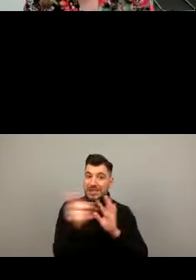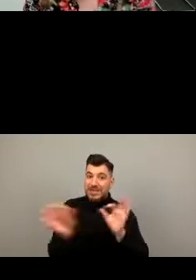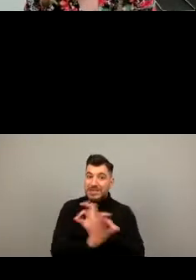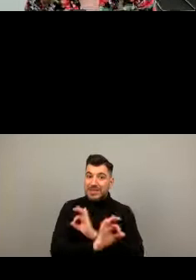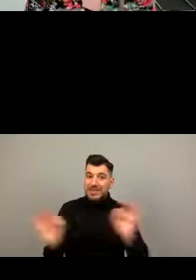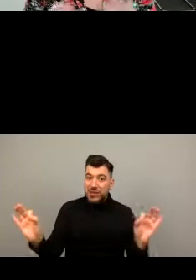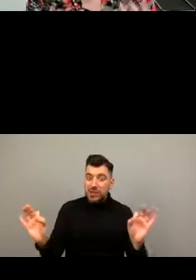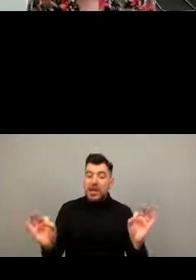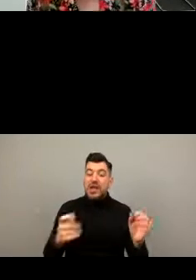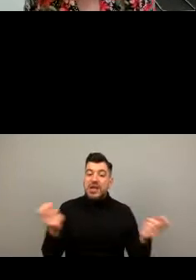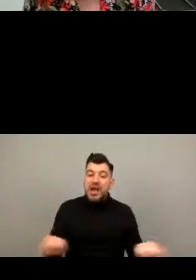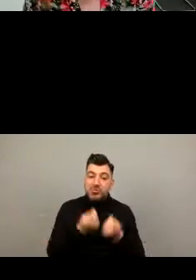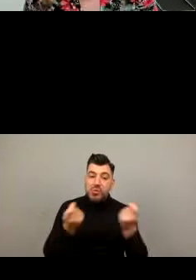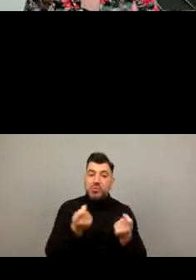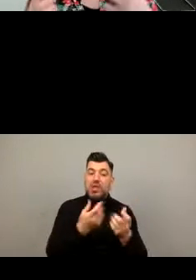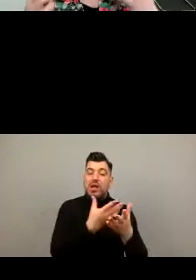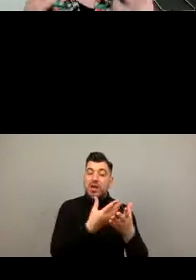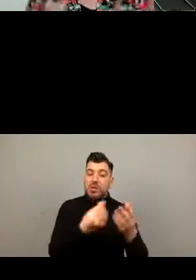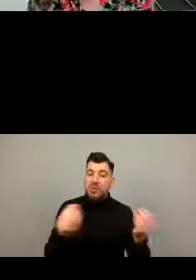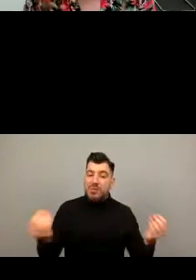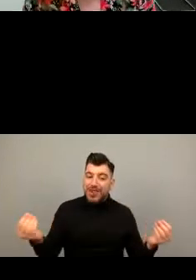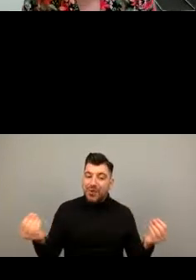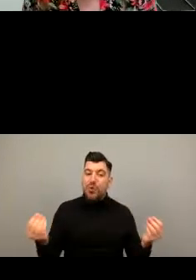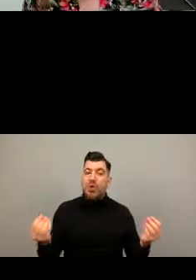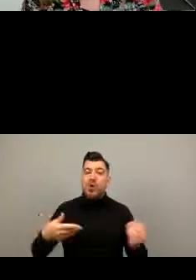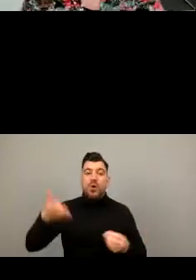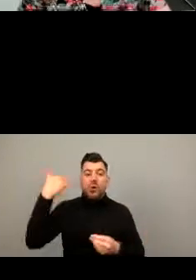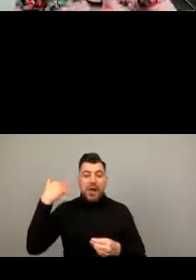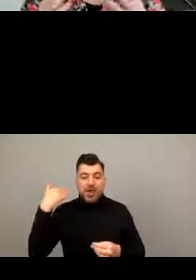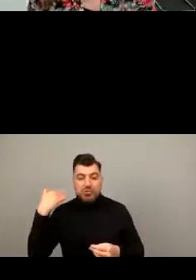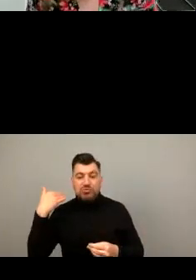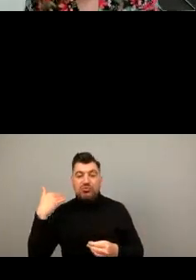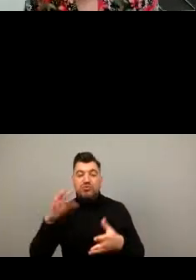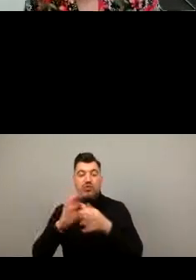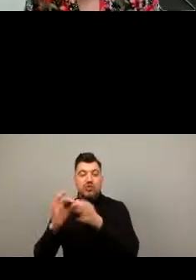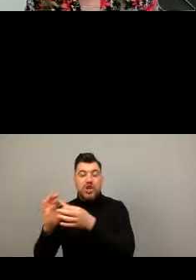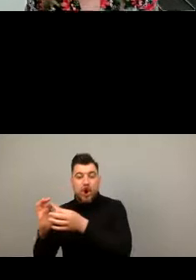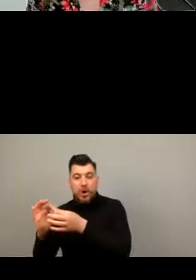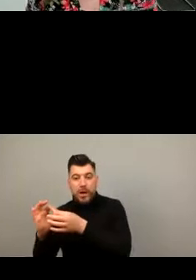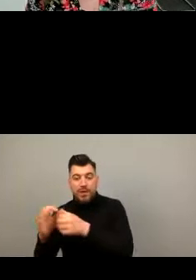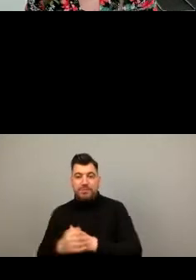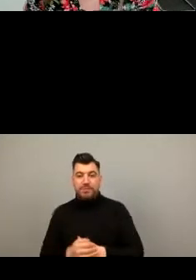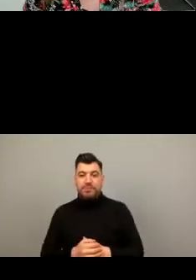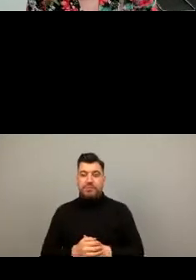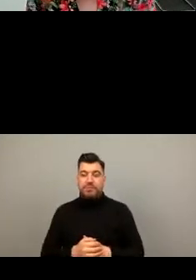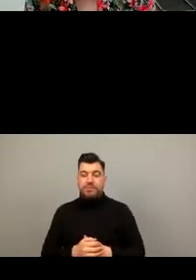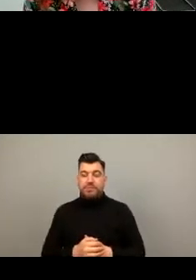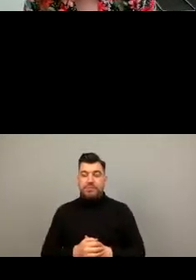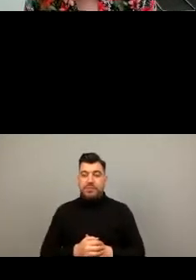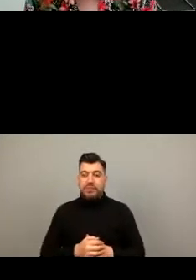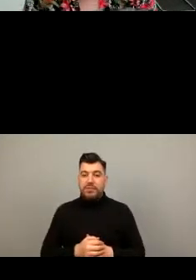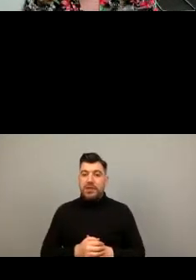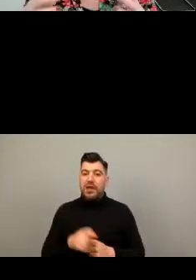use plurals and past tense and use synonyms. So optimize your text for a certain keyword, but